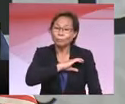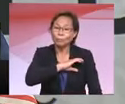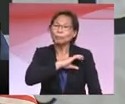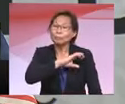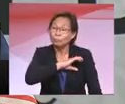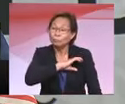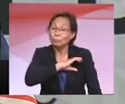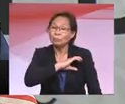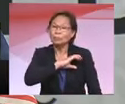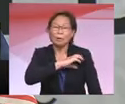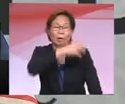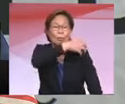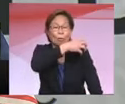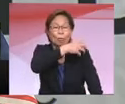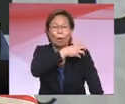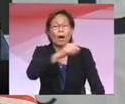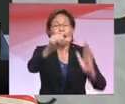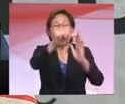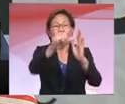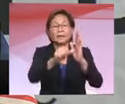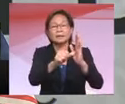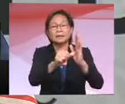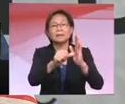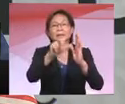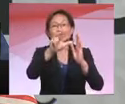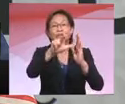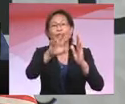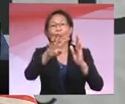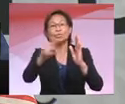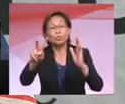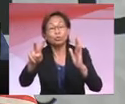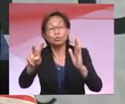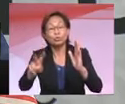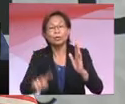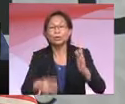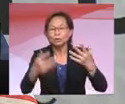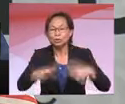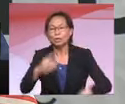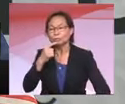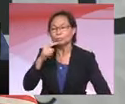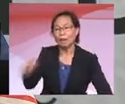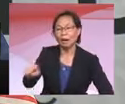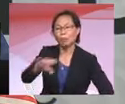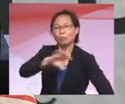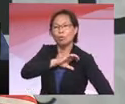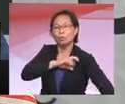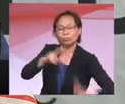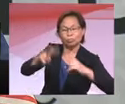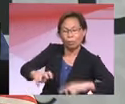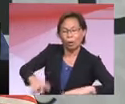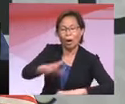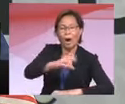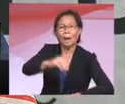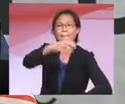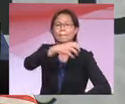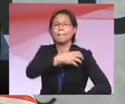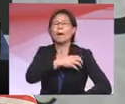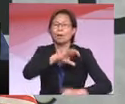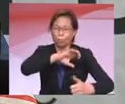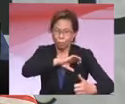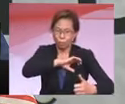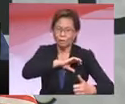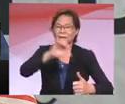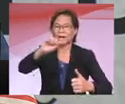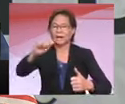enforcement under the Act 342. So under Section 3, we already empowered the police. Thereby, the public officer, police,